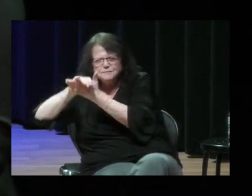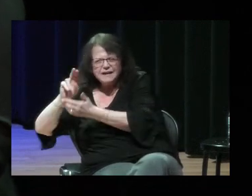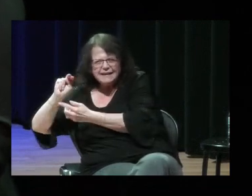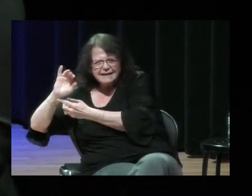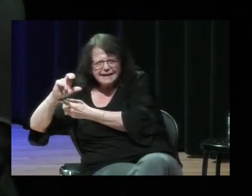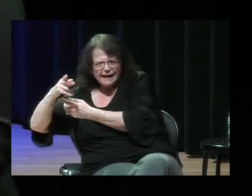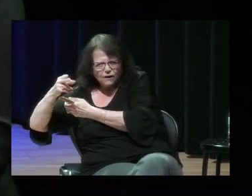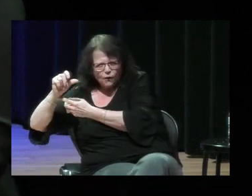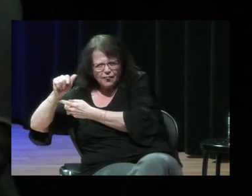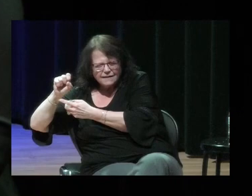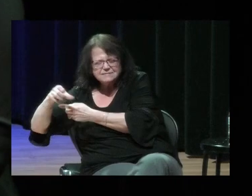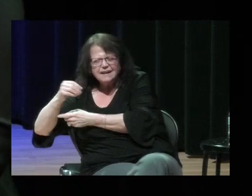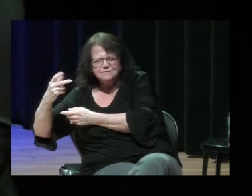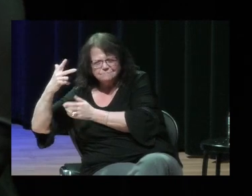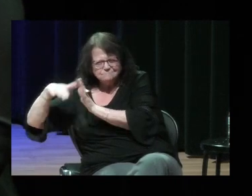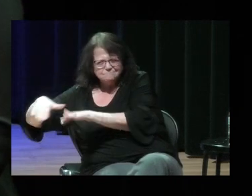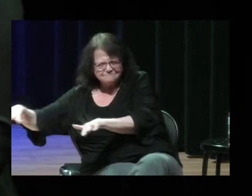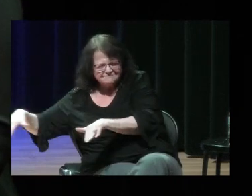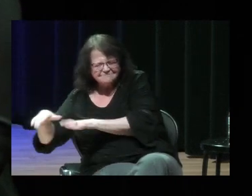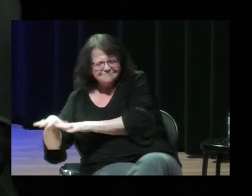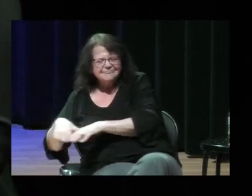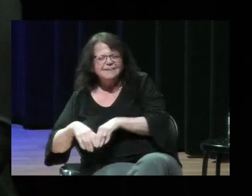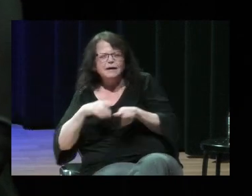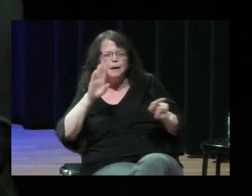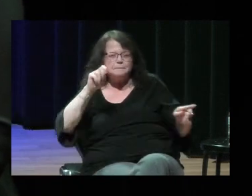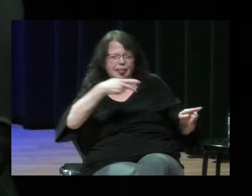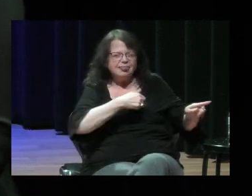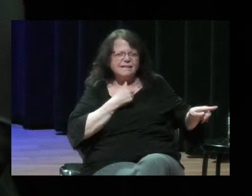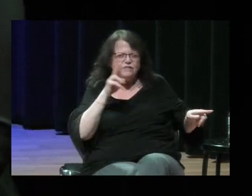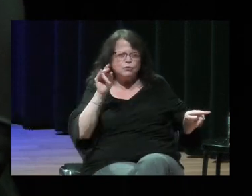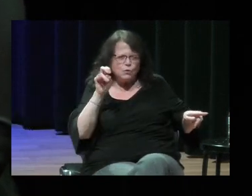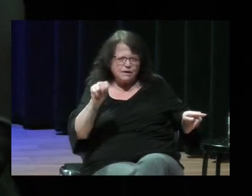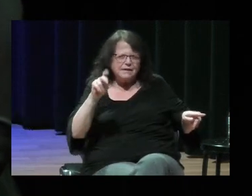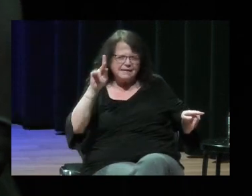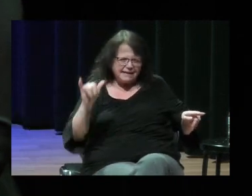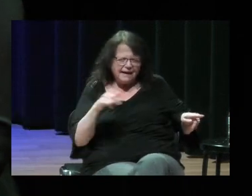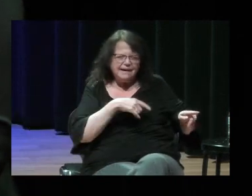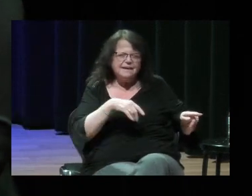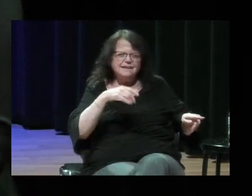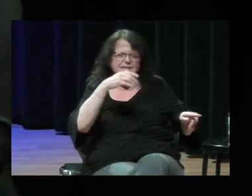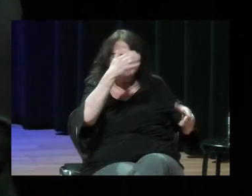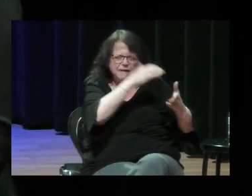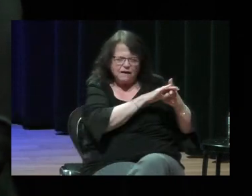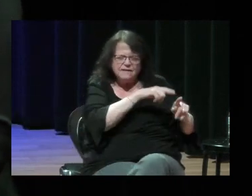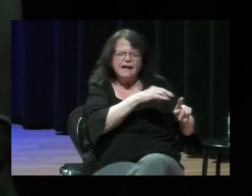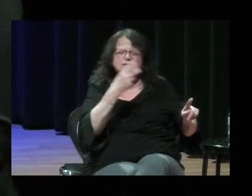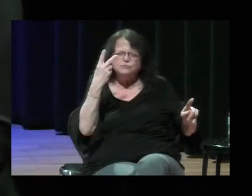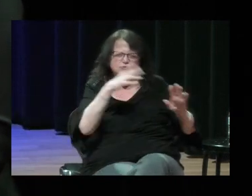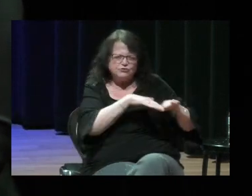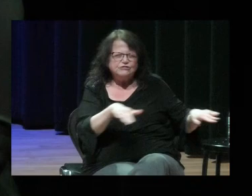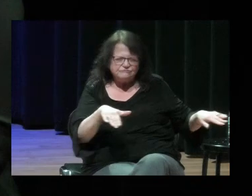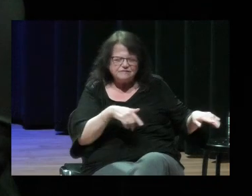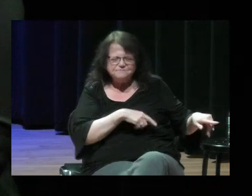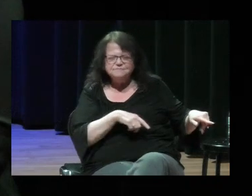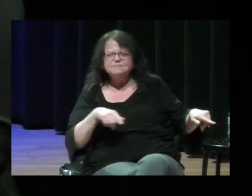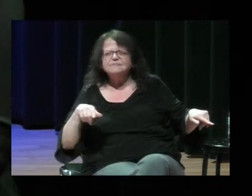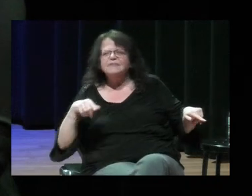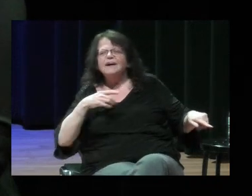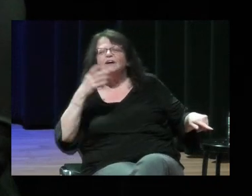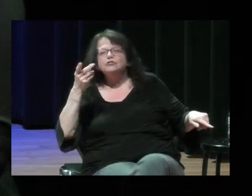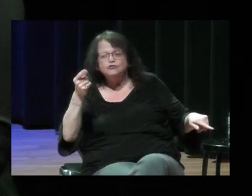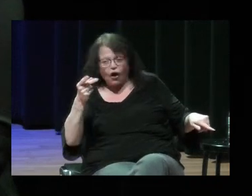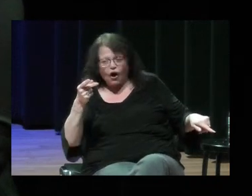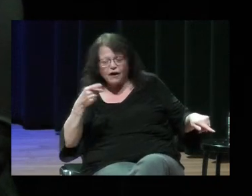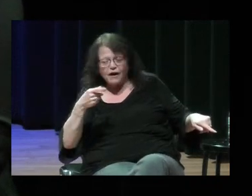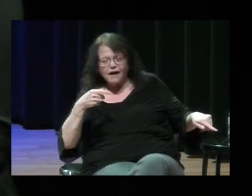Griffin, Amos, and Felix. Beth lives in Union, Kentucky with her spouse Chad and children Jane and Ellen. Sarah's dog Cookie